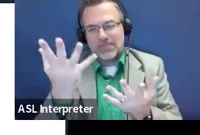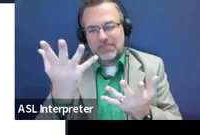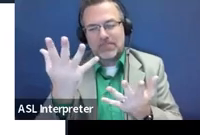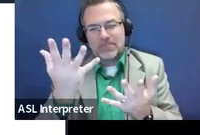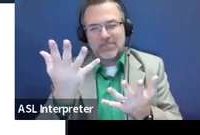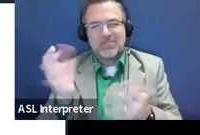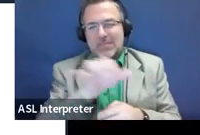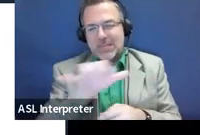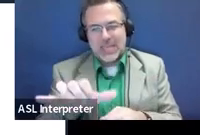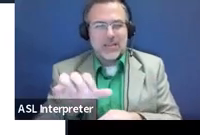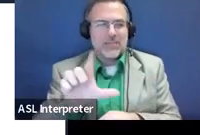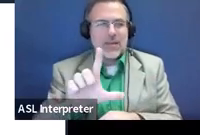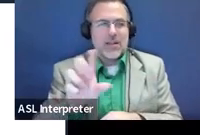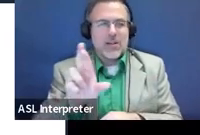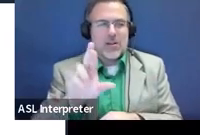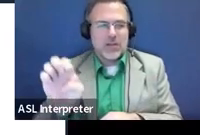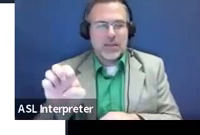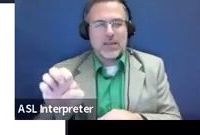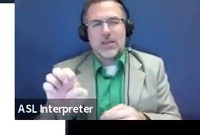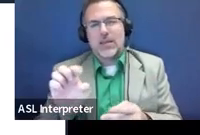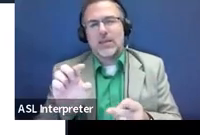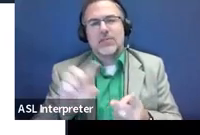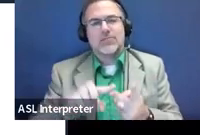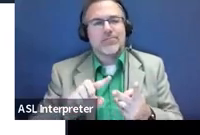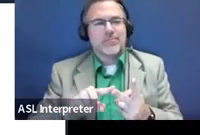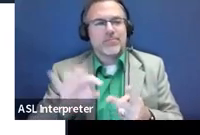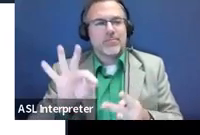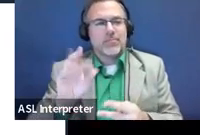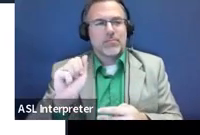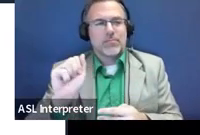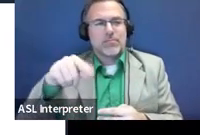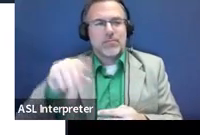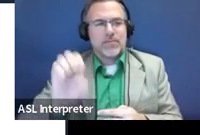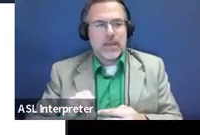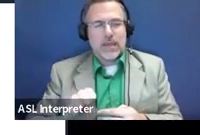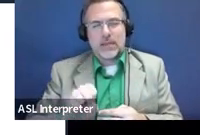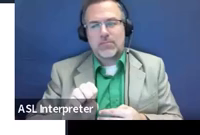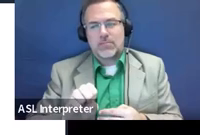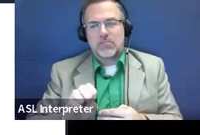just about LRE, FAPE, things like that.